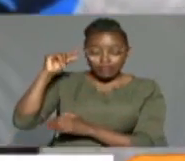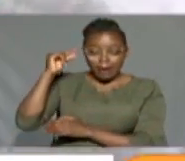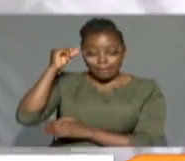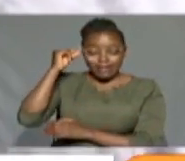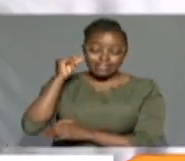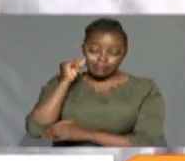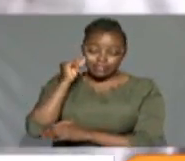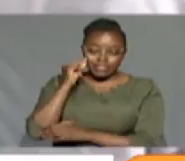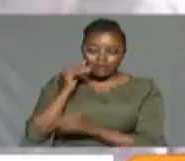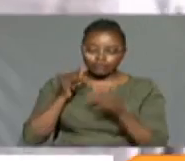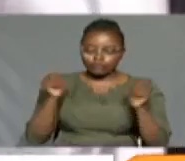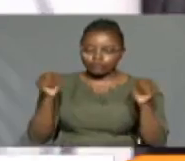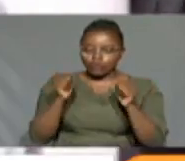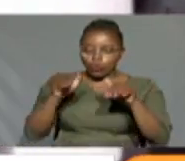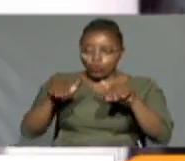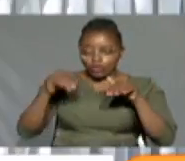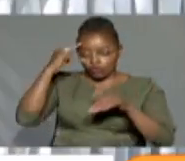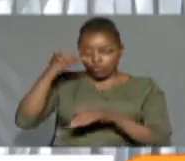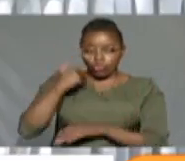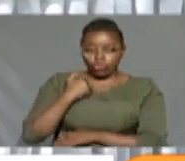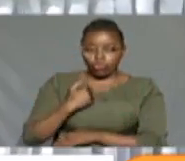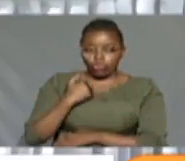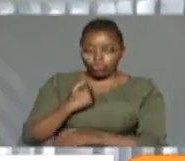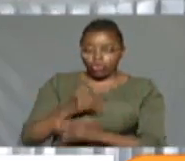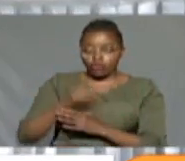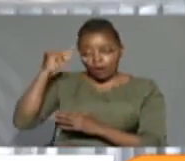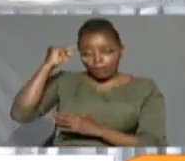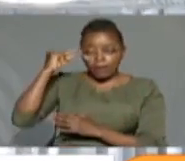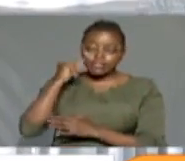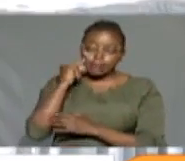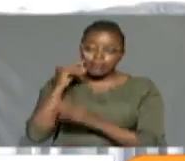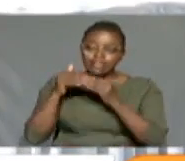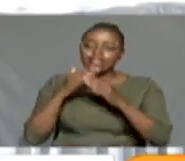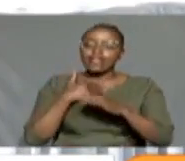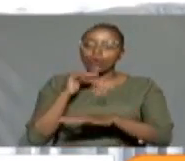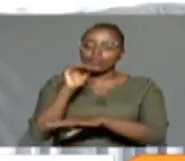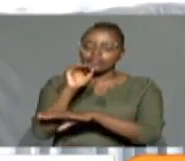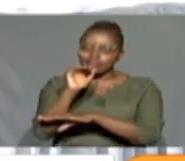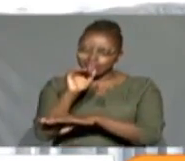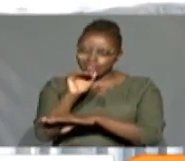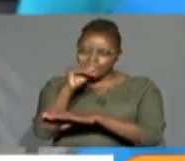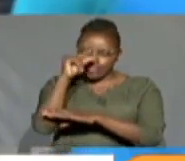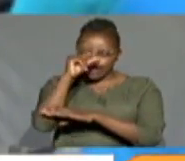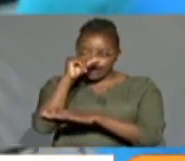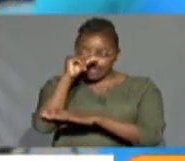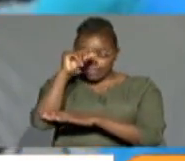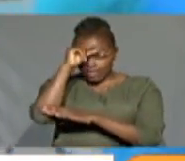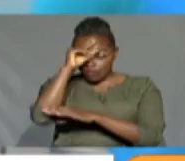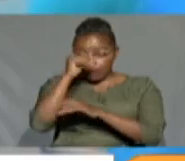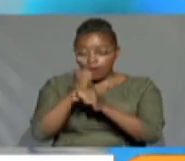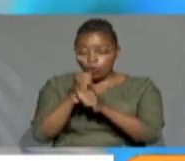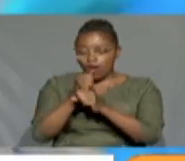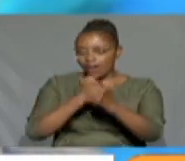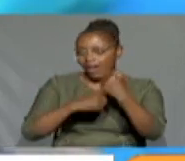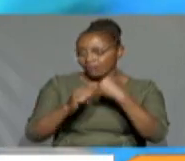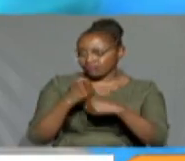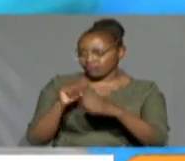morgue, awaiting a post-mortem examination. Marsabit leaders now want the government to act expeditiously to avoid